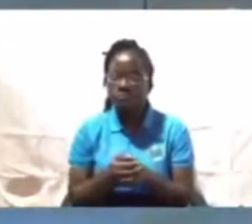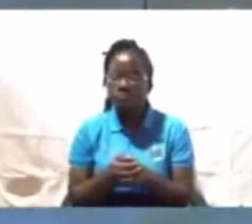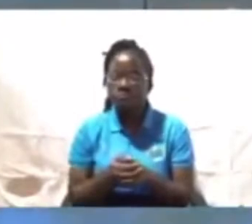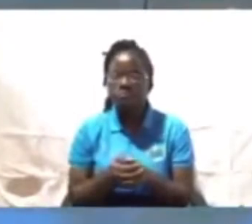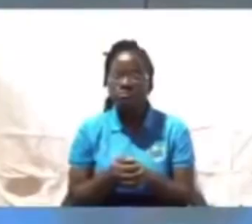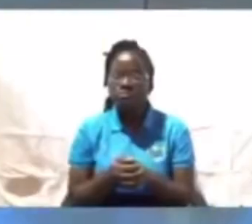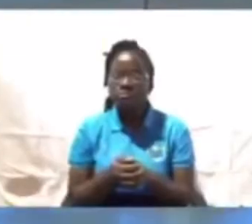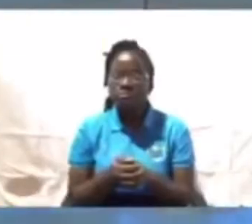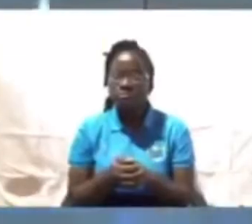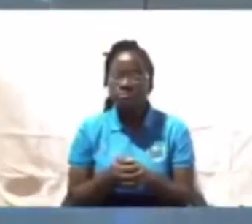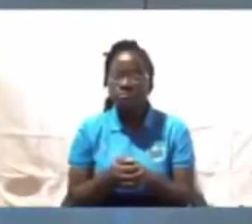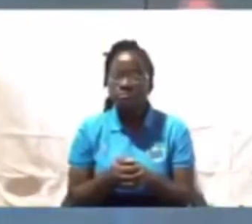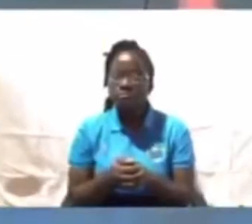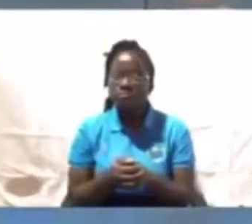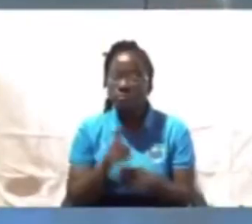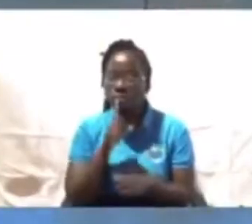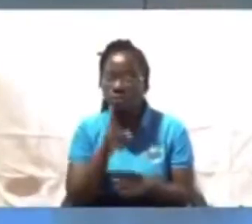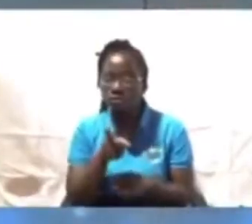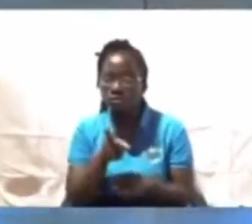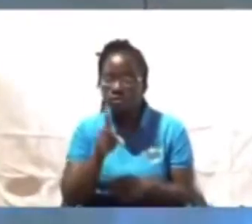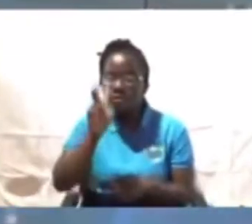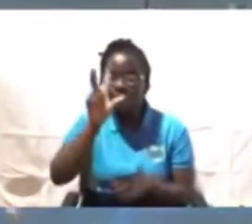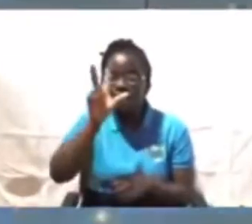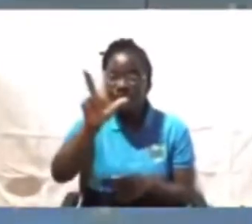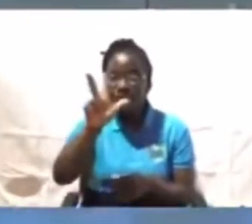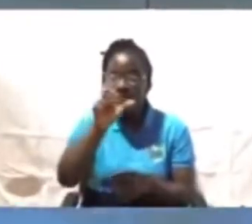no em se he omu dada ye